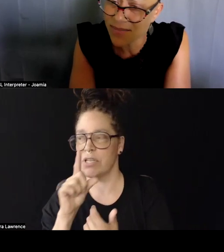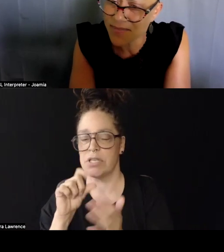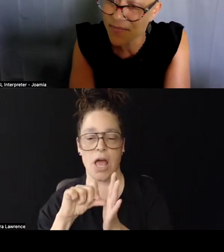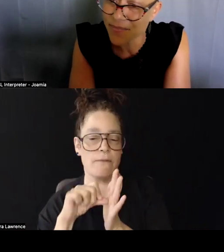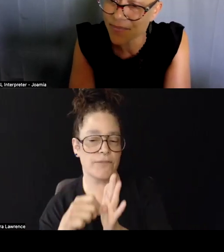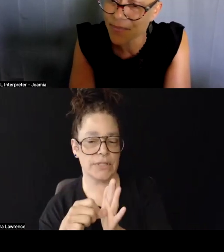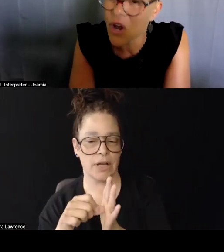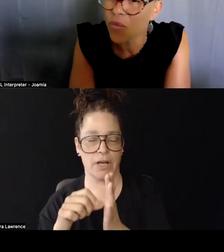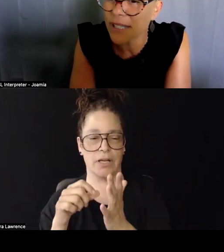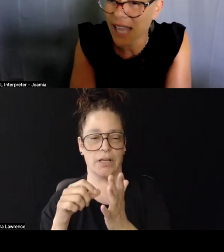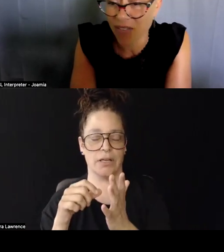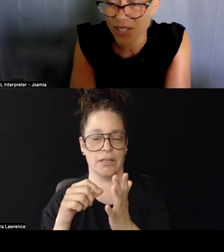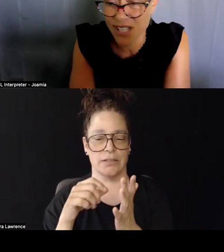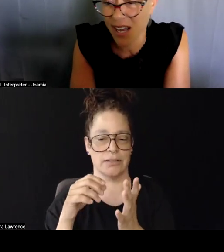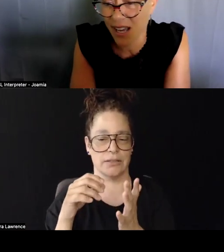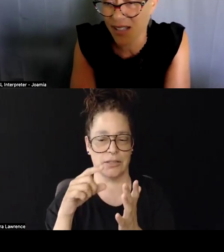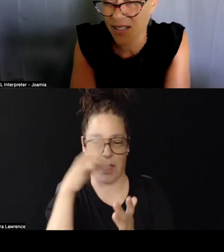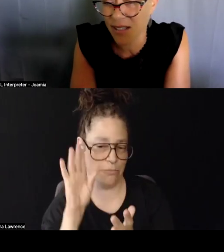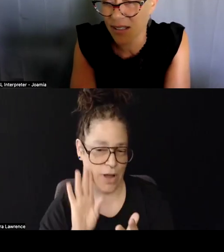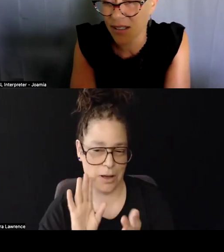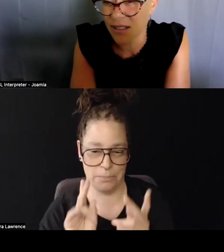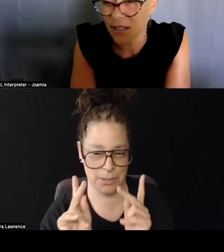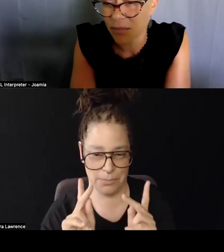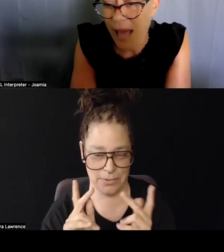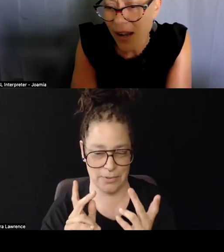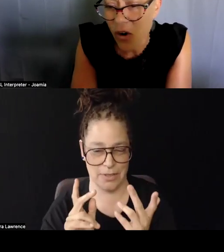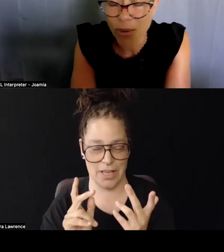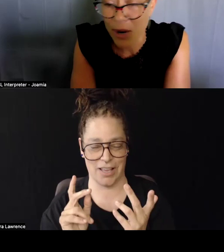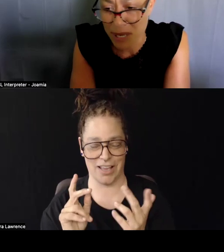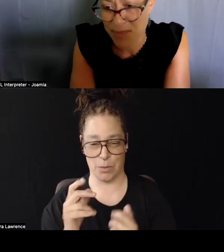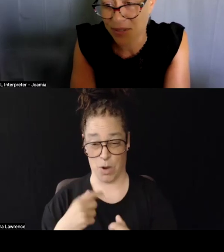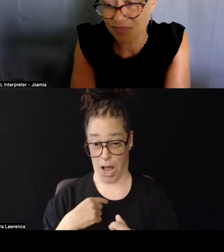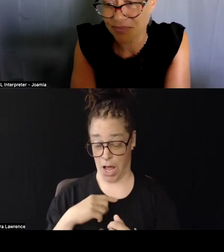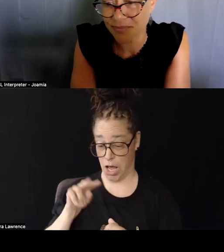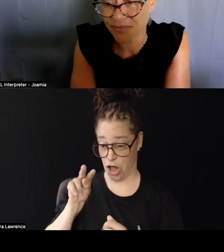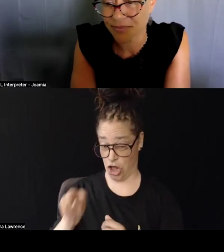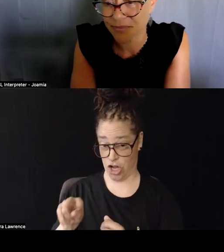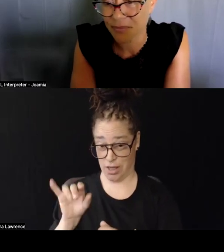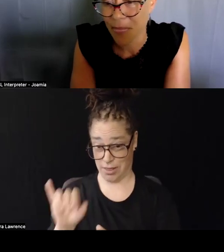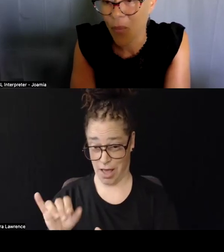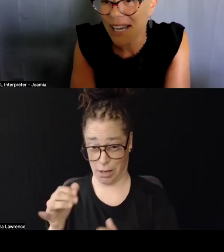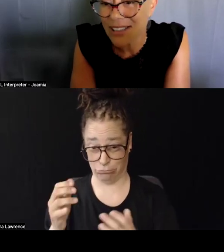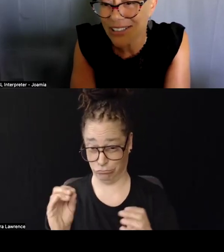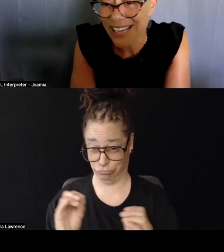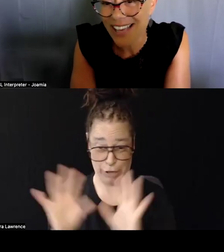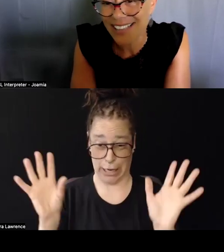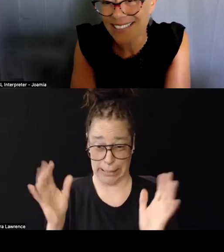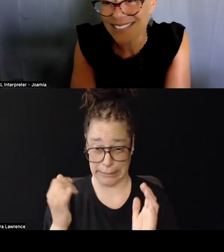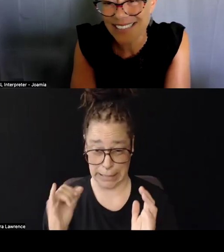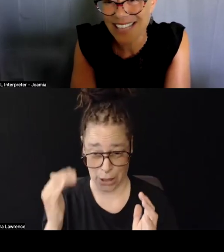heads don't really emphasize Black or brown people. When I look